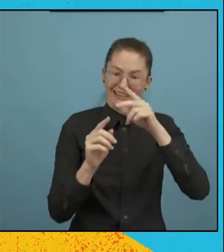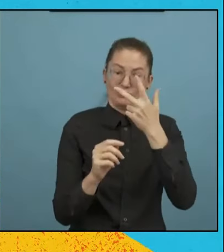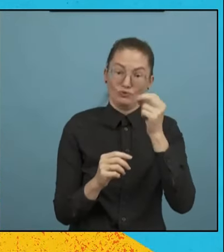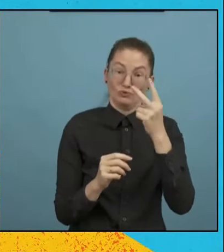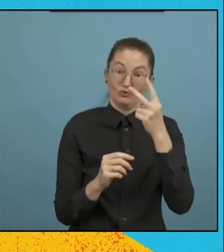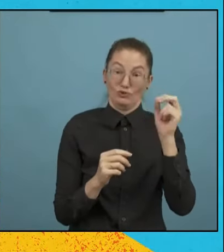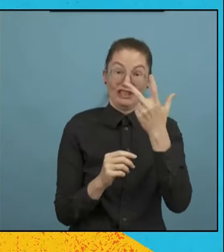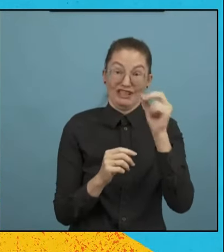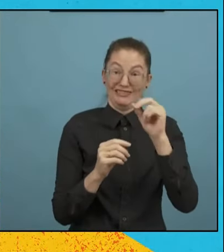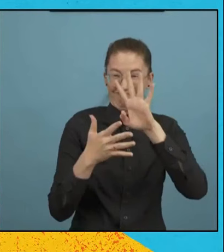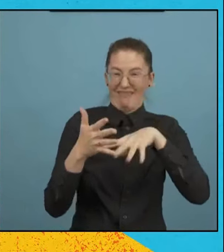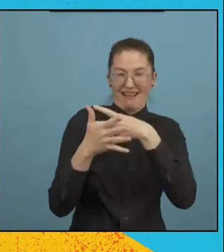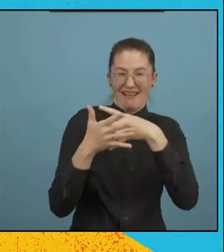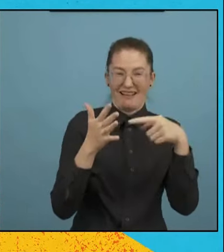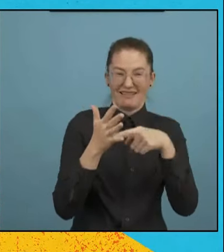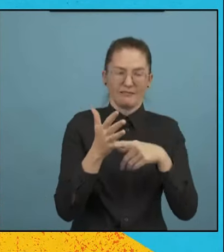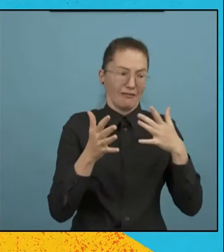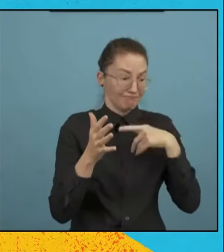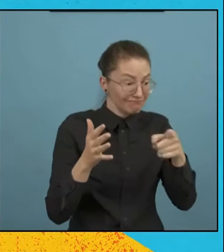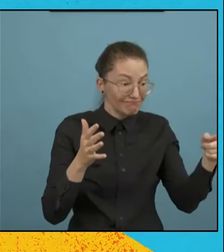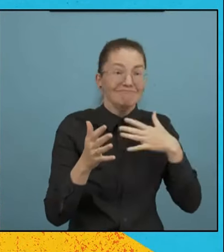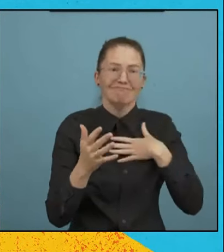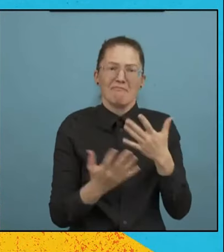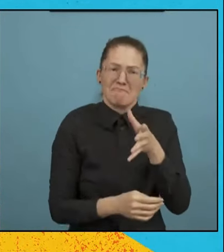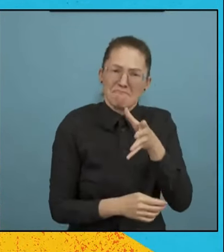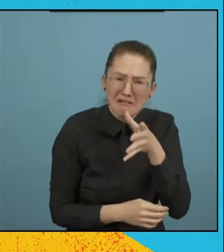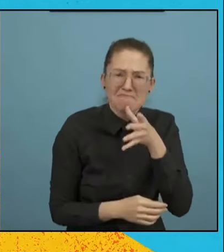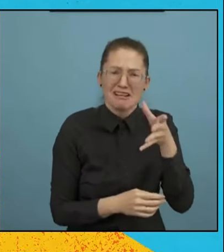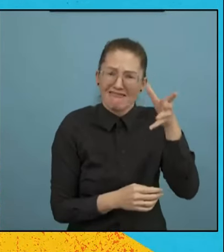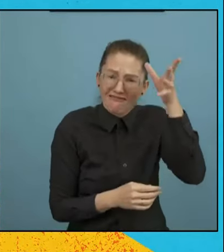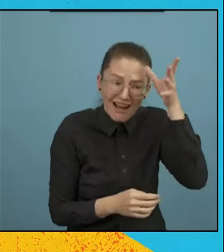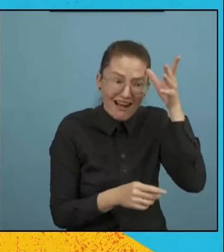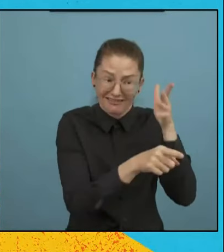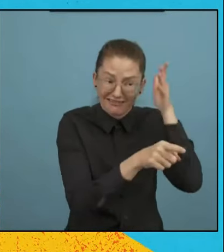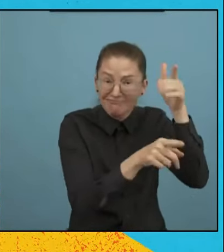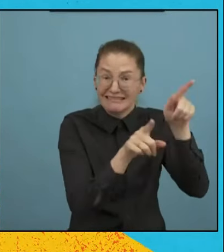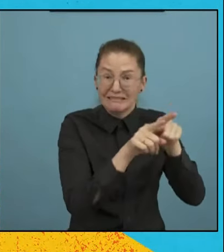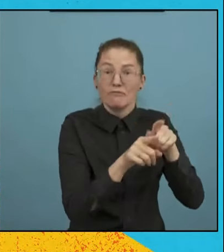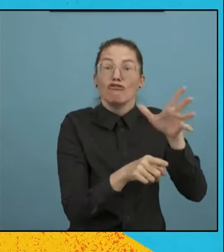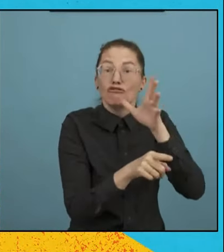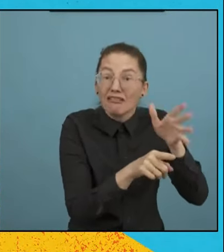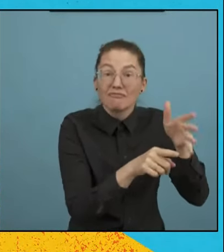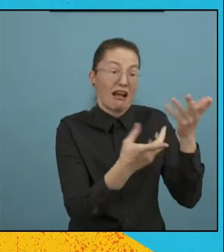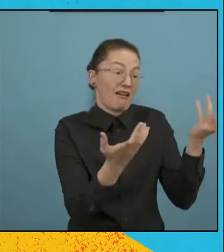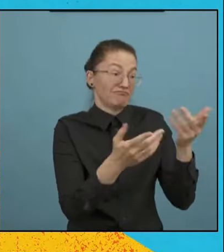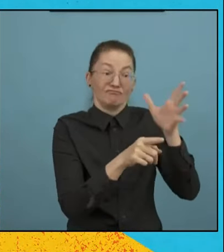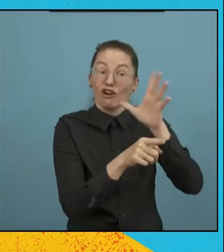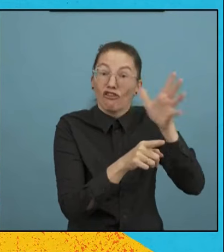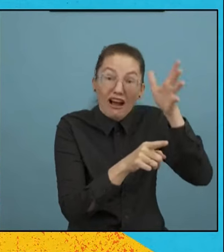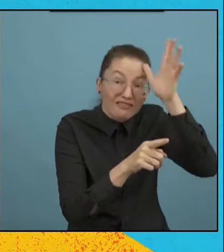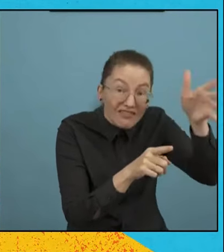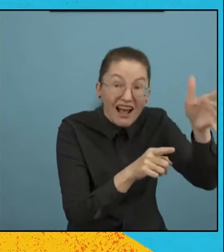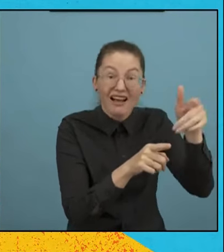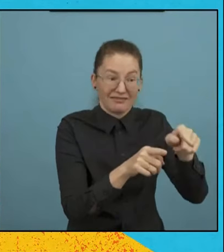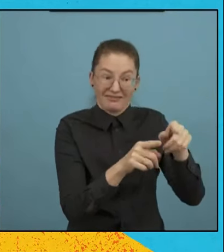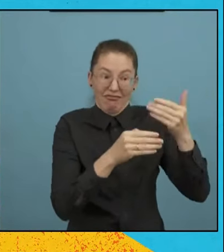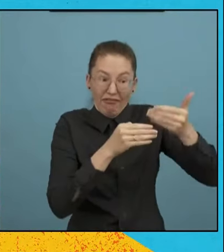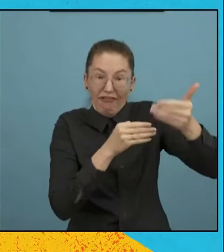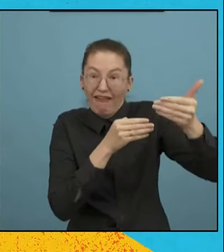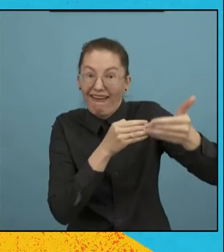leave no one behind. there is a growing,